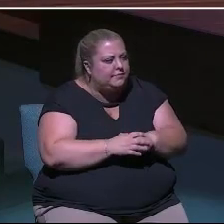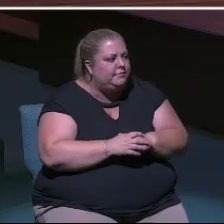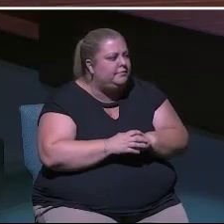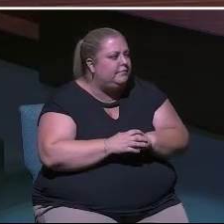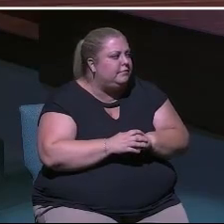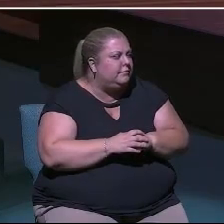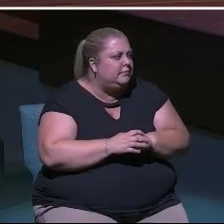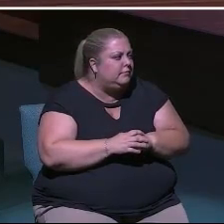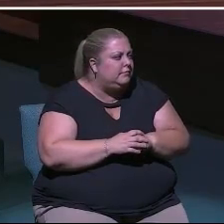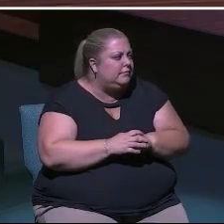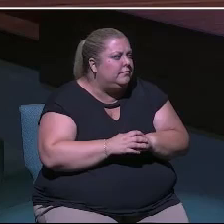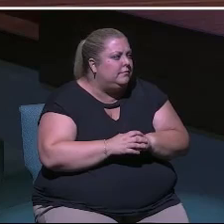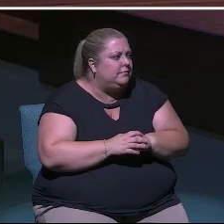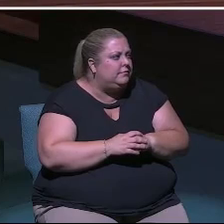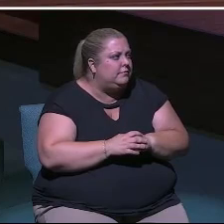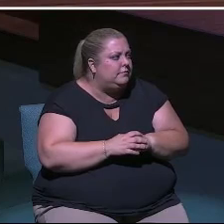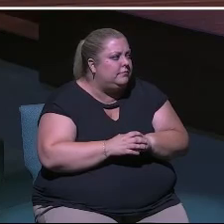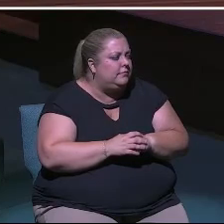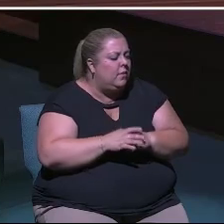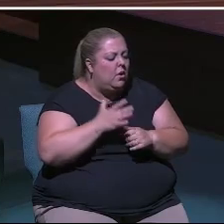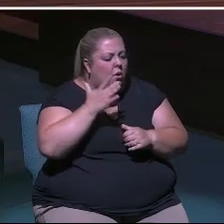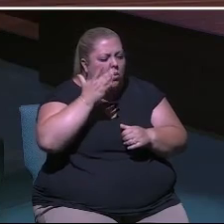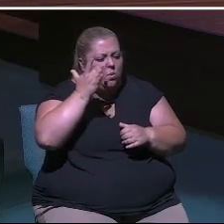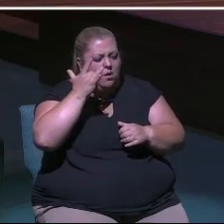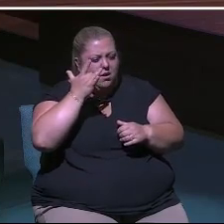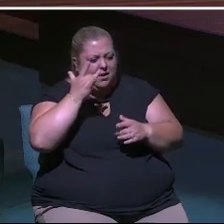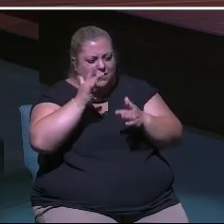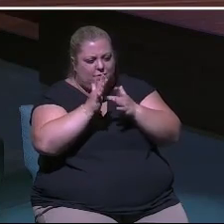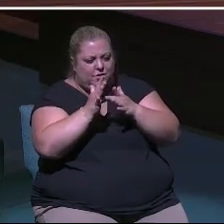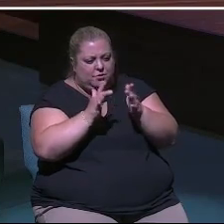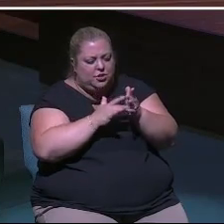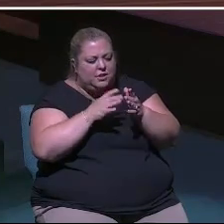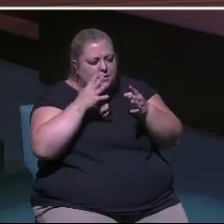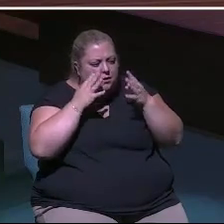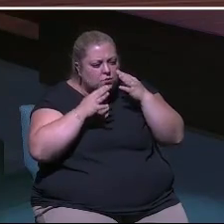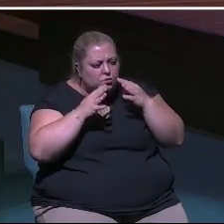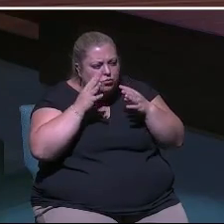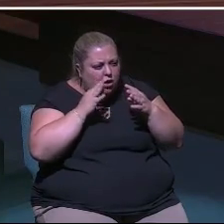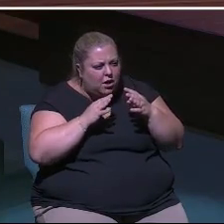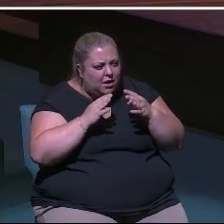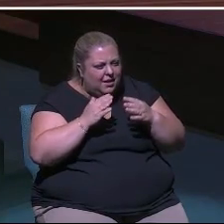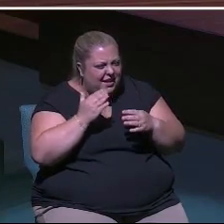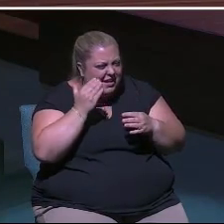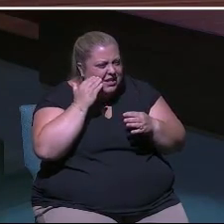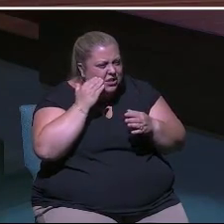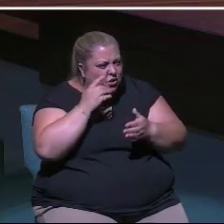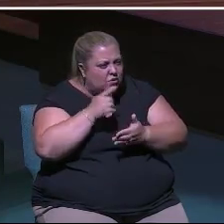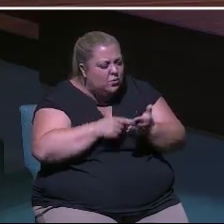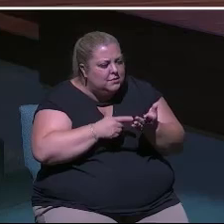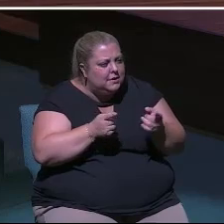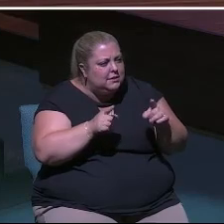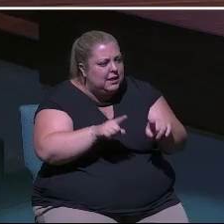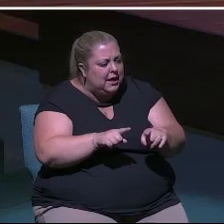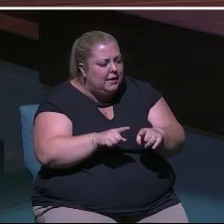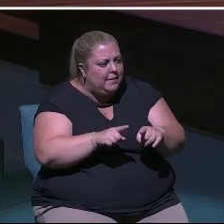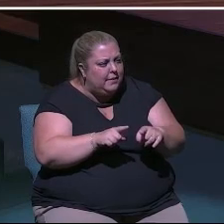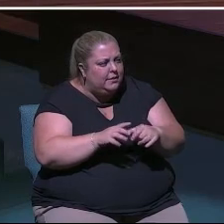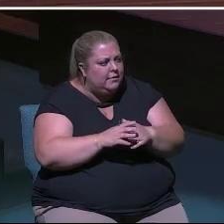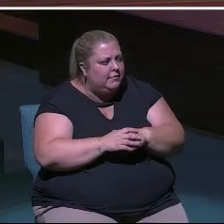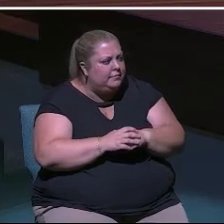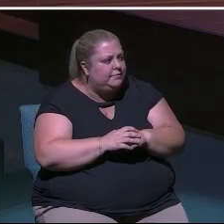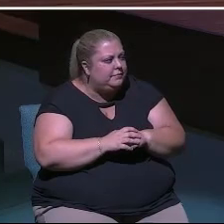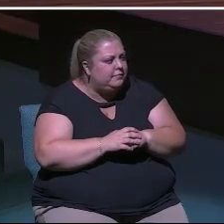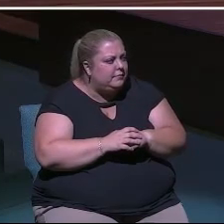Why in the world would he cry? He knows what's about to happen.